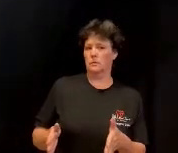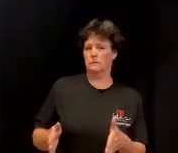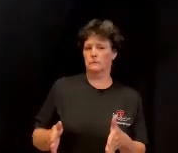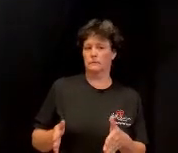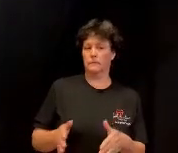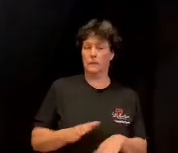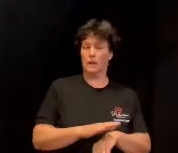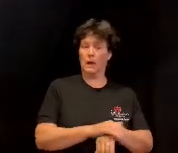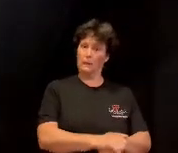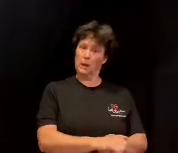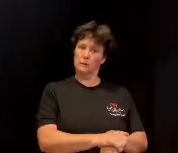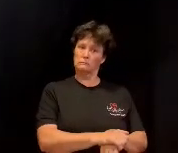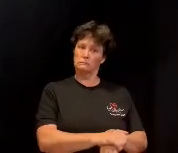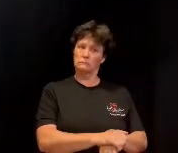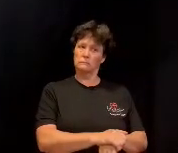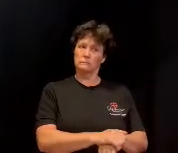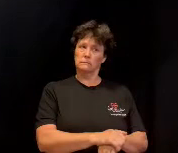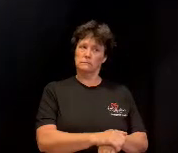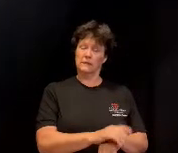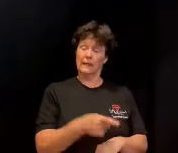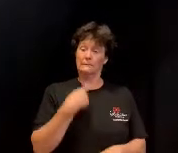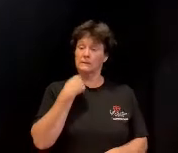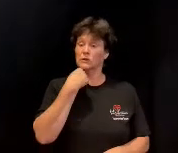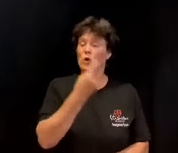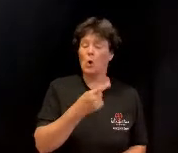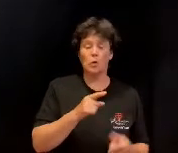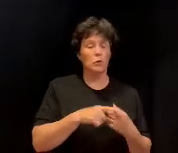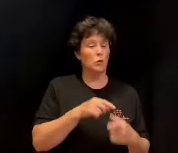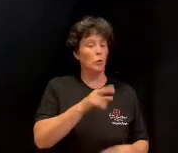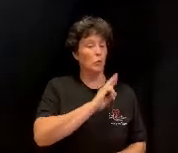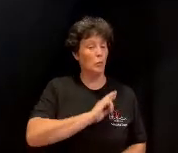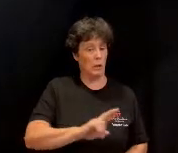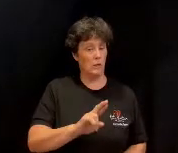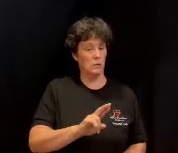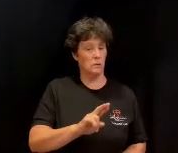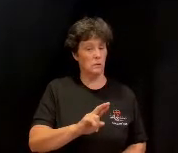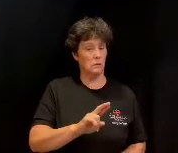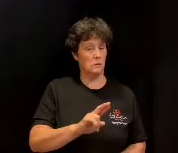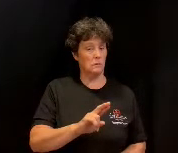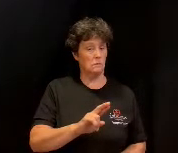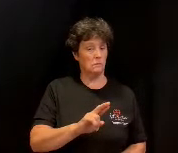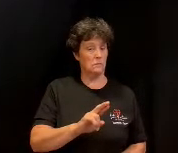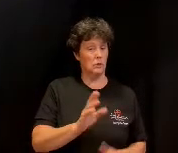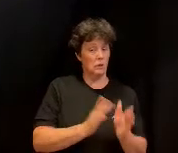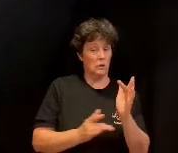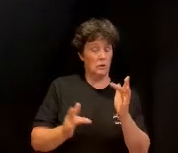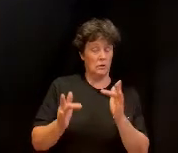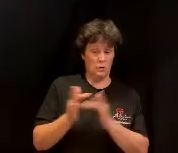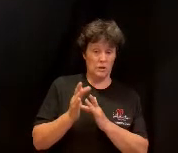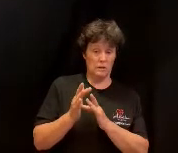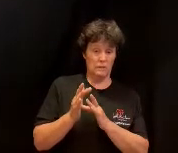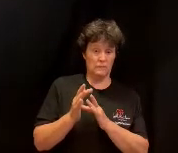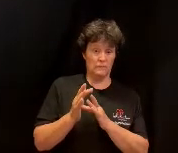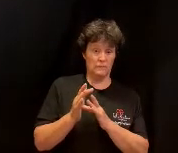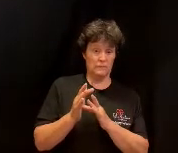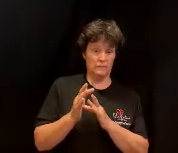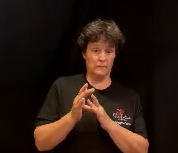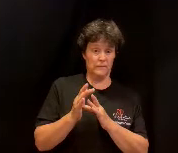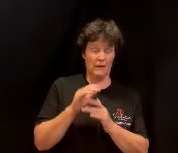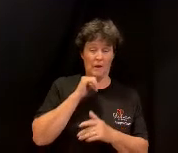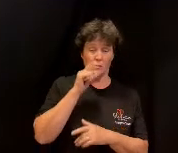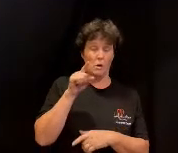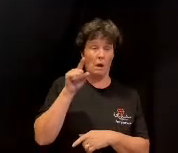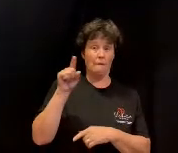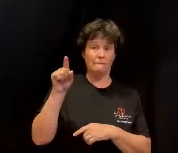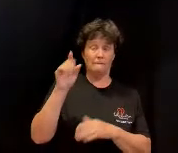Hypocrite. First, now he's talking to the religious now. I mean, he's not really even talking to the world. You understand that Jesus' ire was not towards anybody